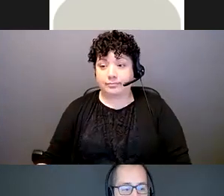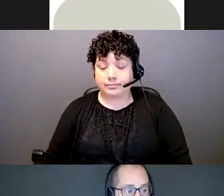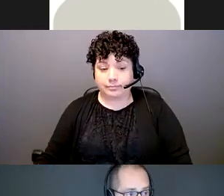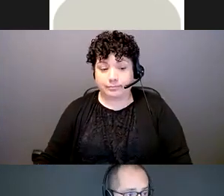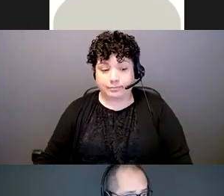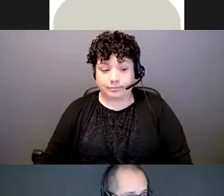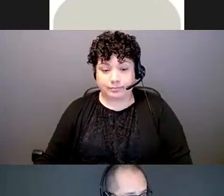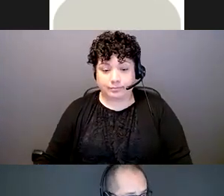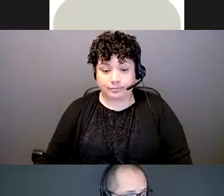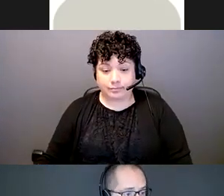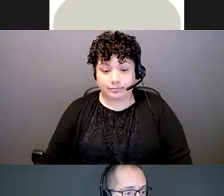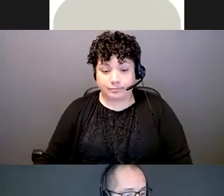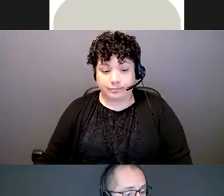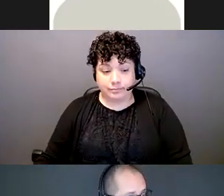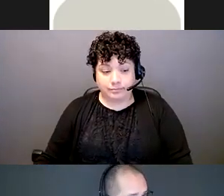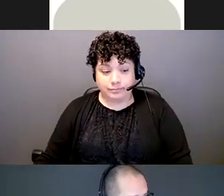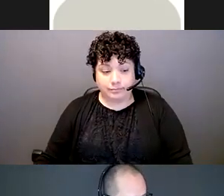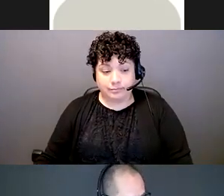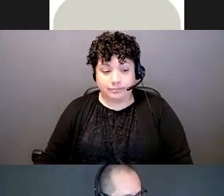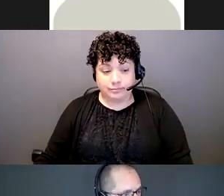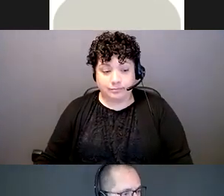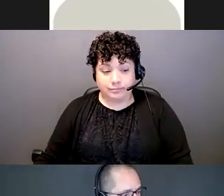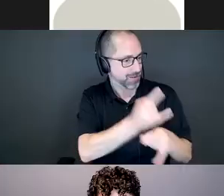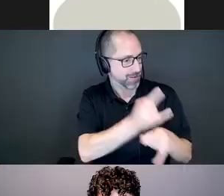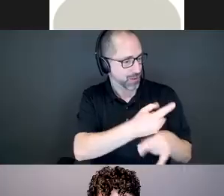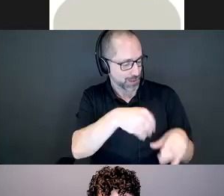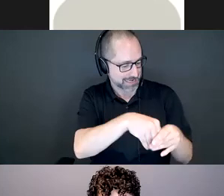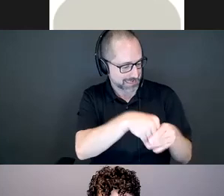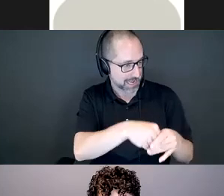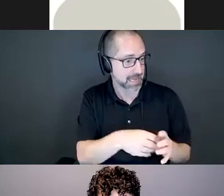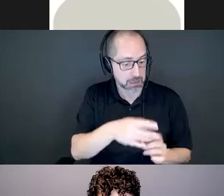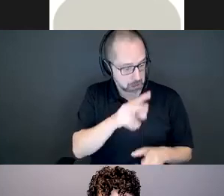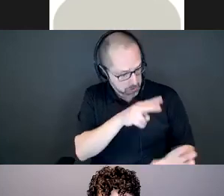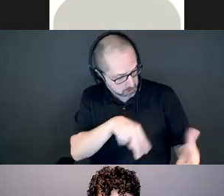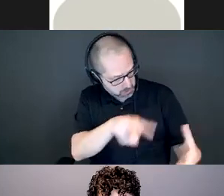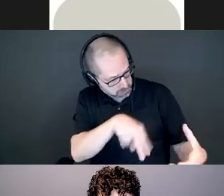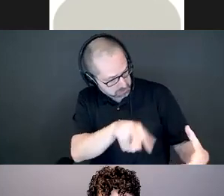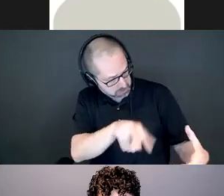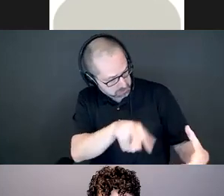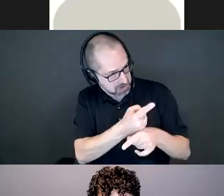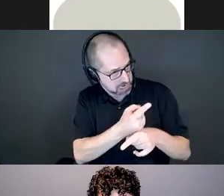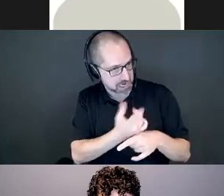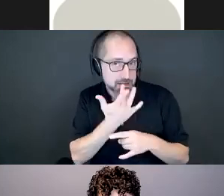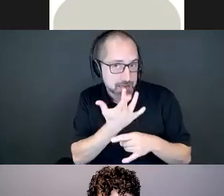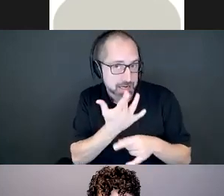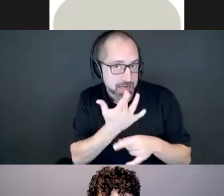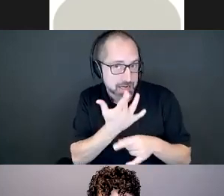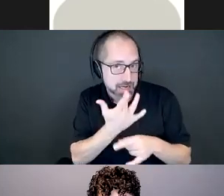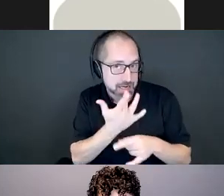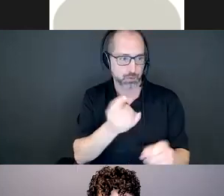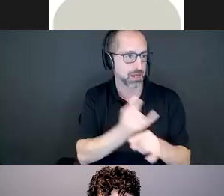market, and they actually look and taste very much like the real deal. And I use that quite regularly with people who have